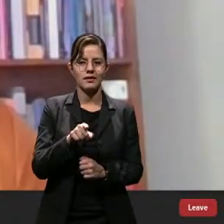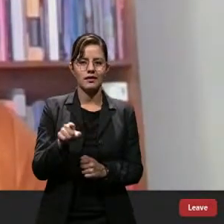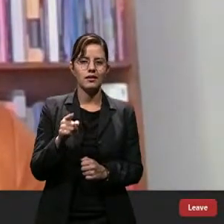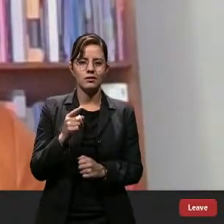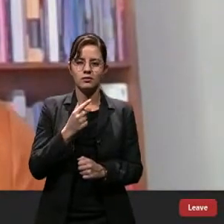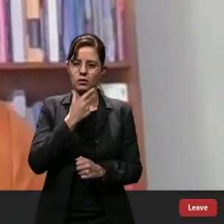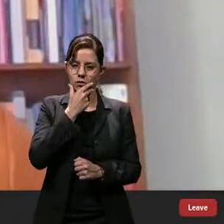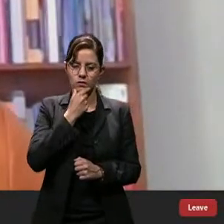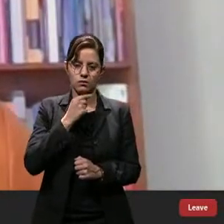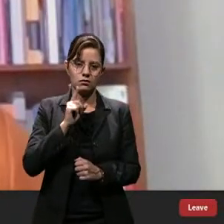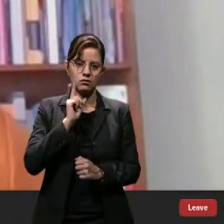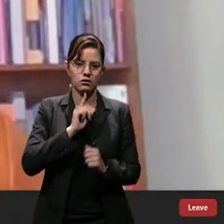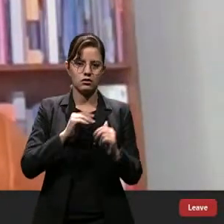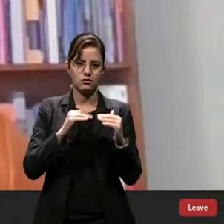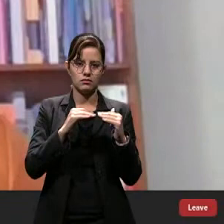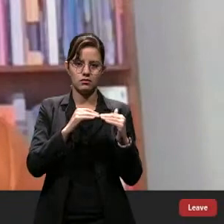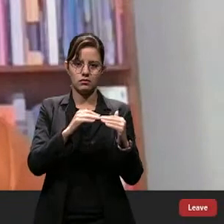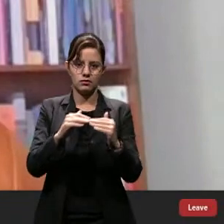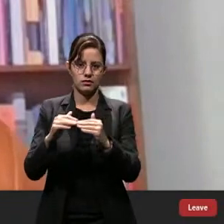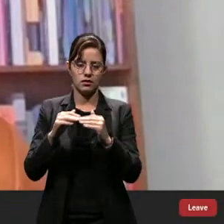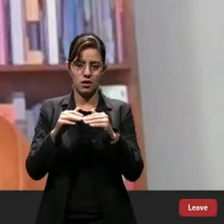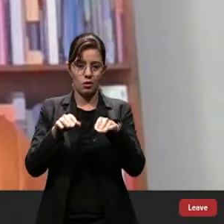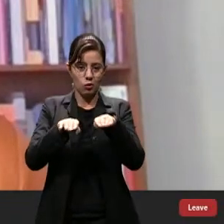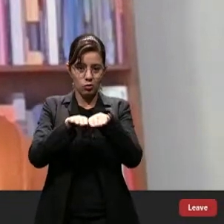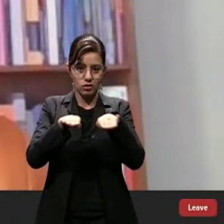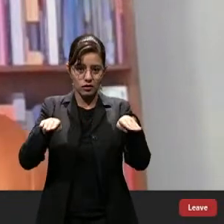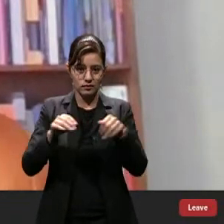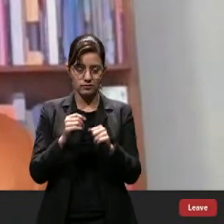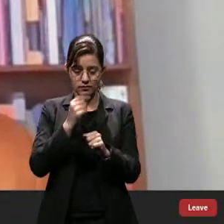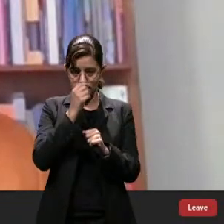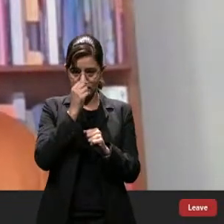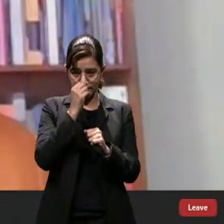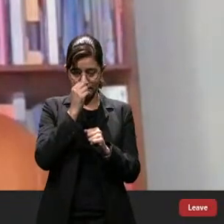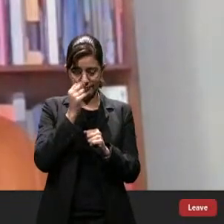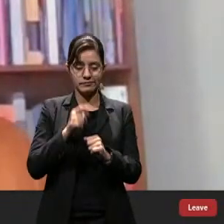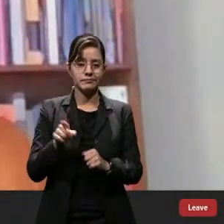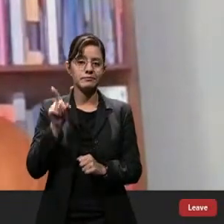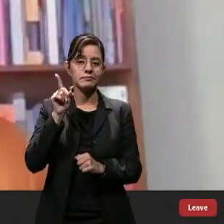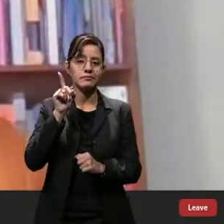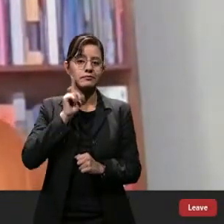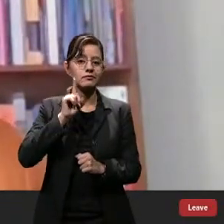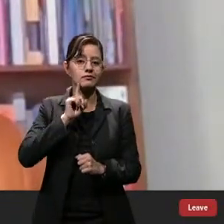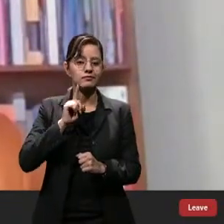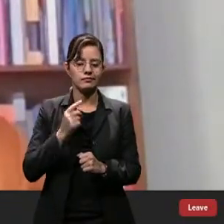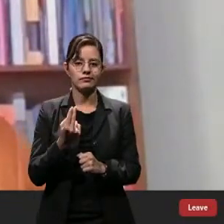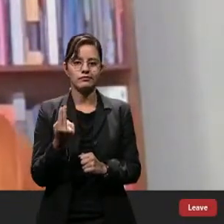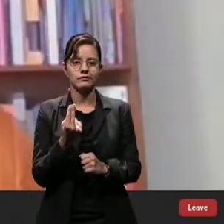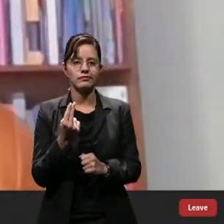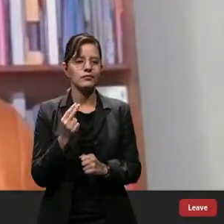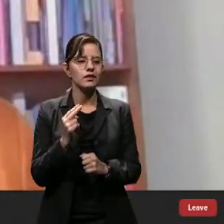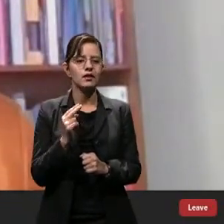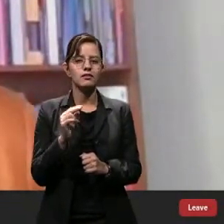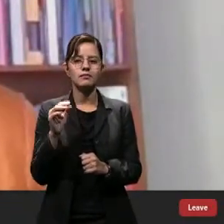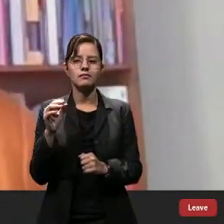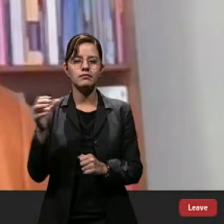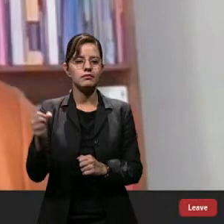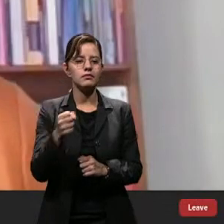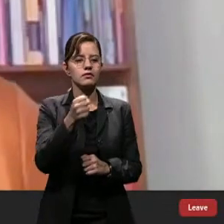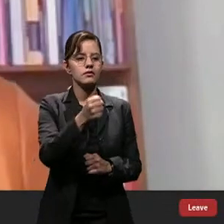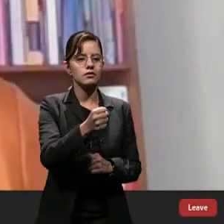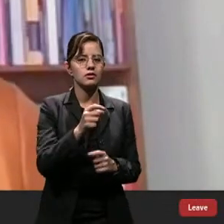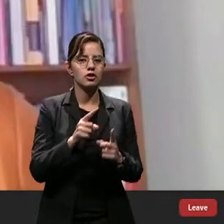the idea is that women will be also incorporated in